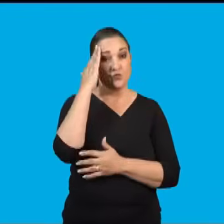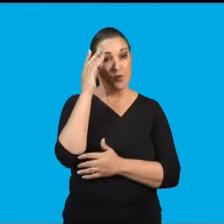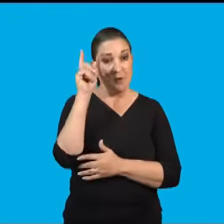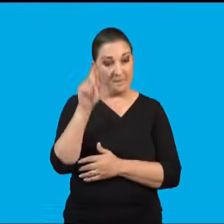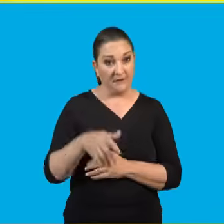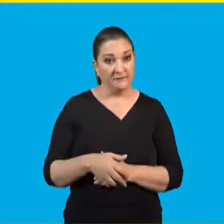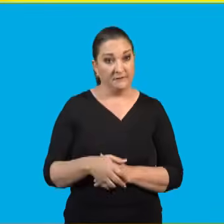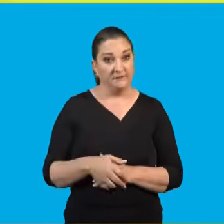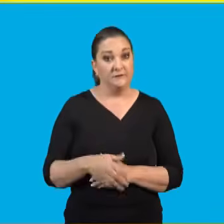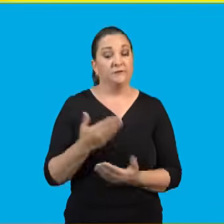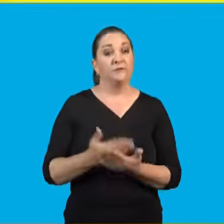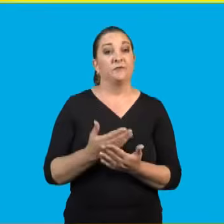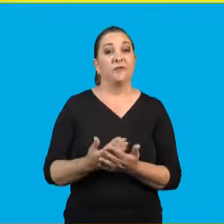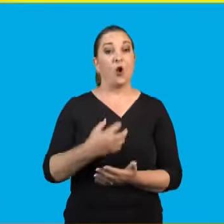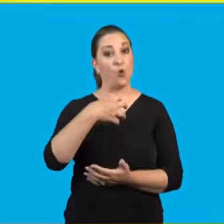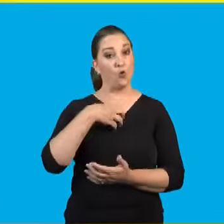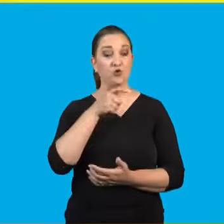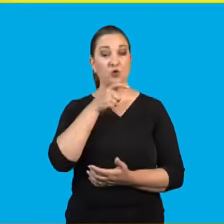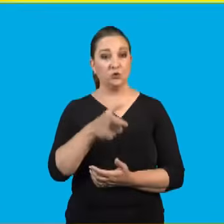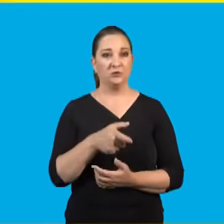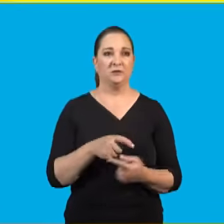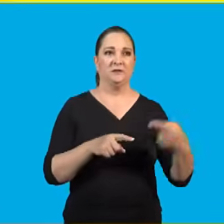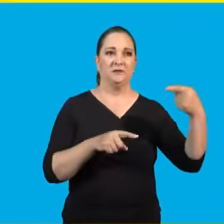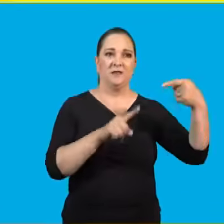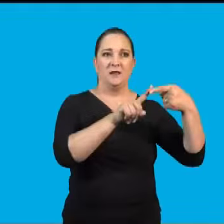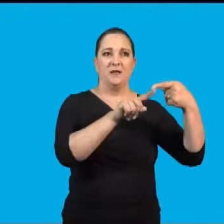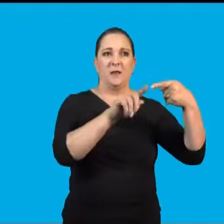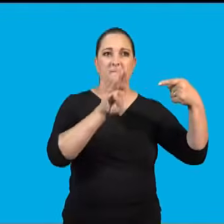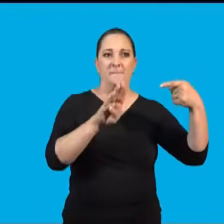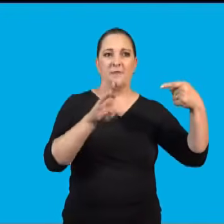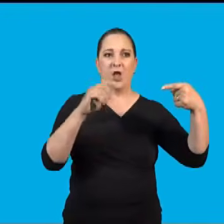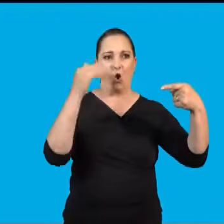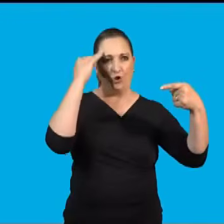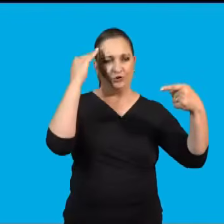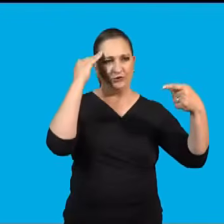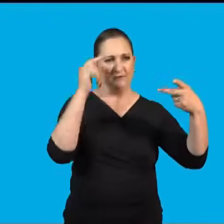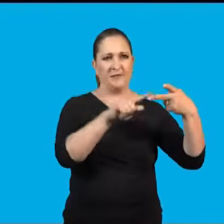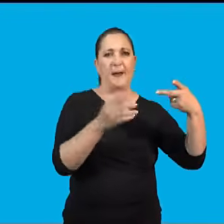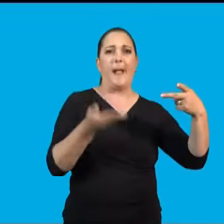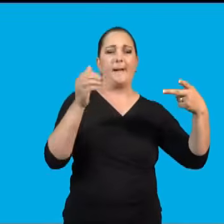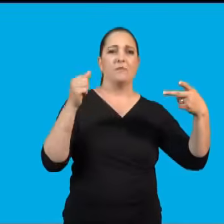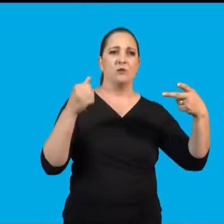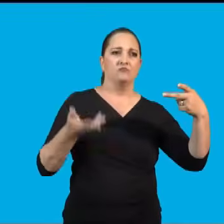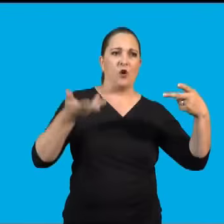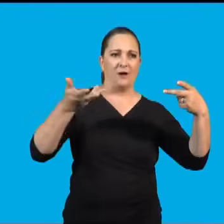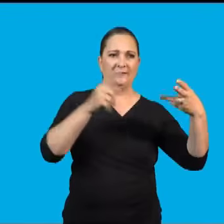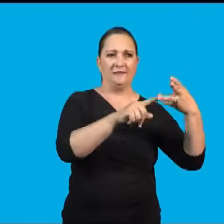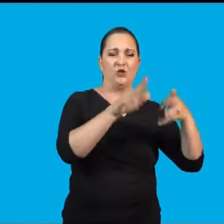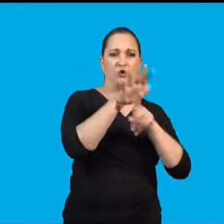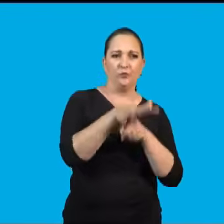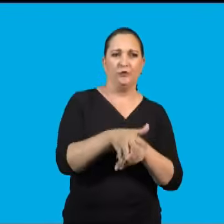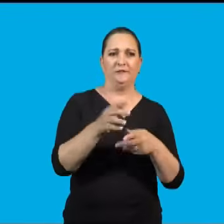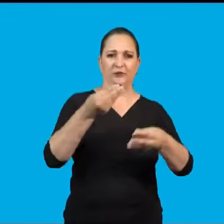to know and to be able to define in your own words, like black consciousness, uprising, reform,